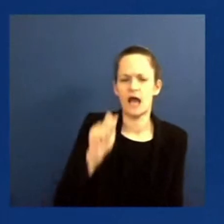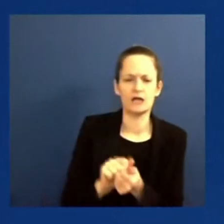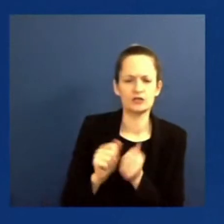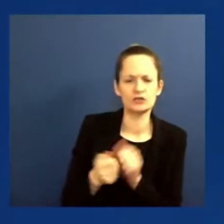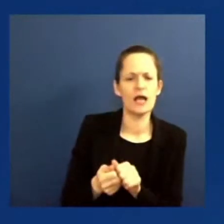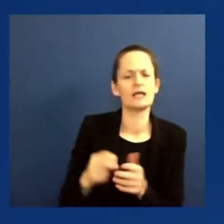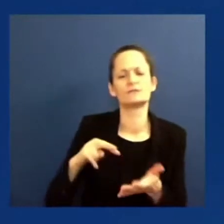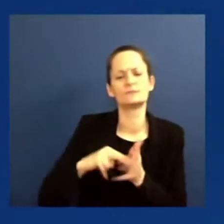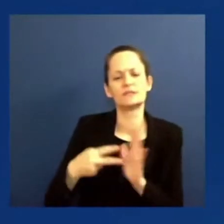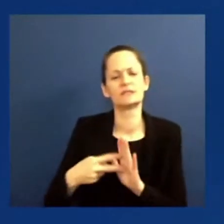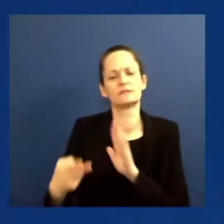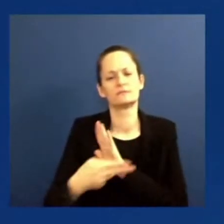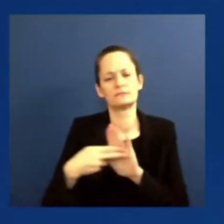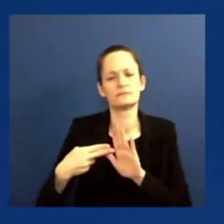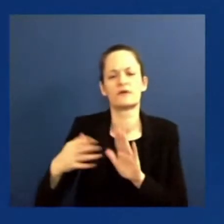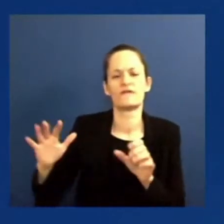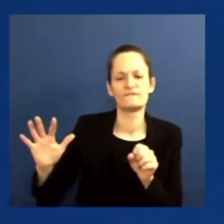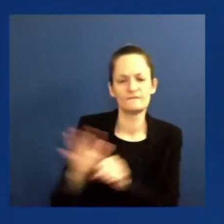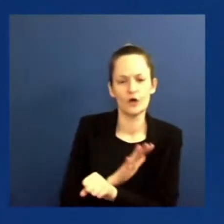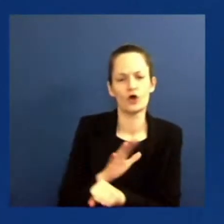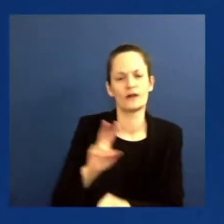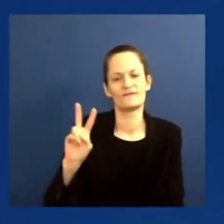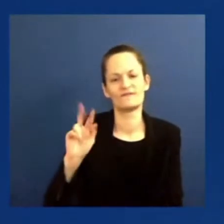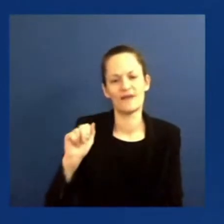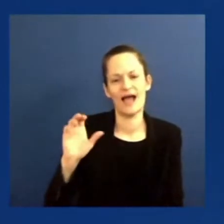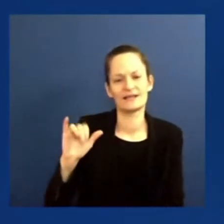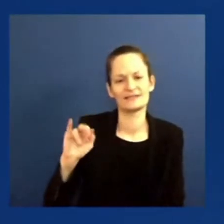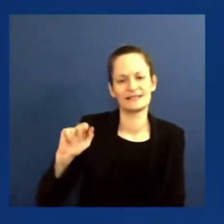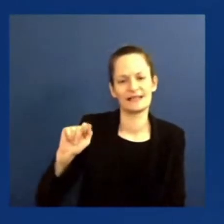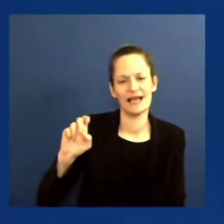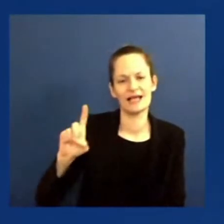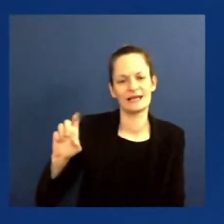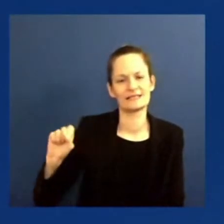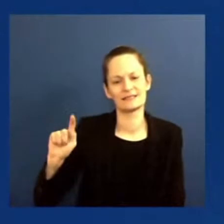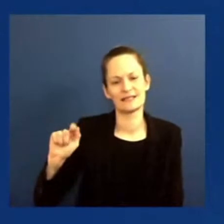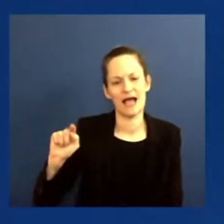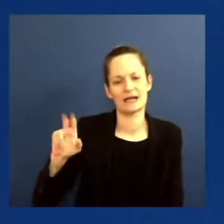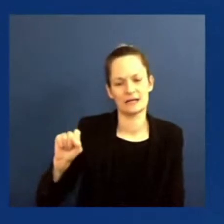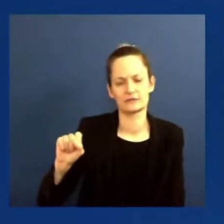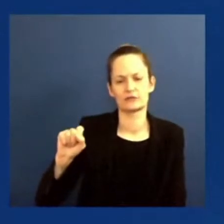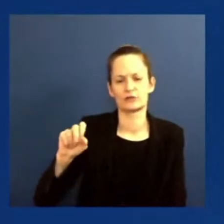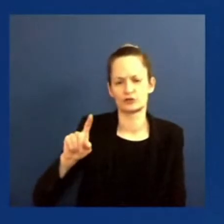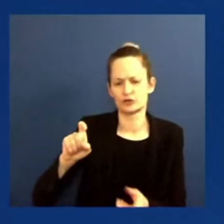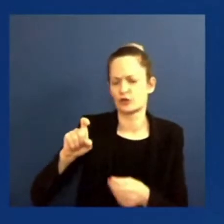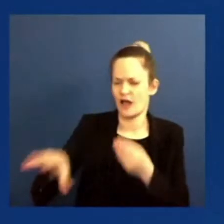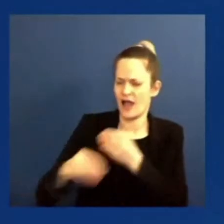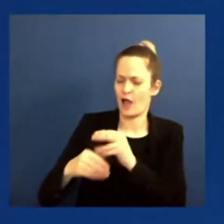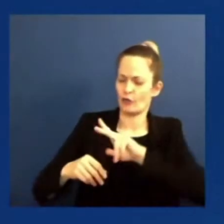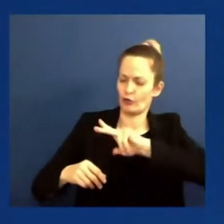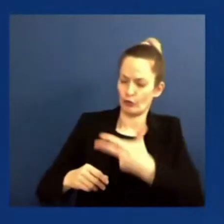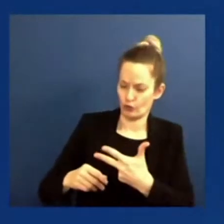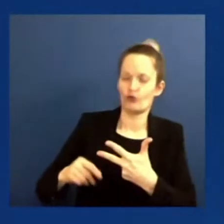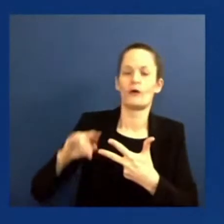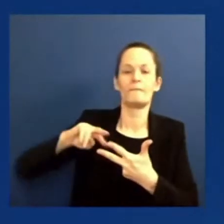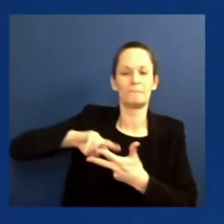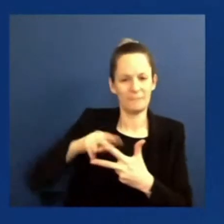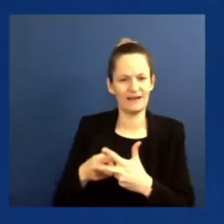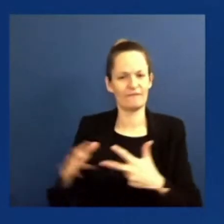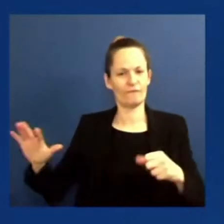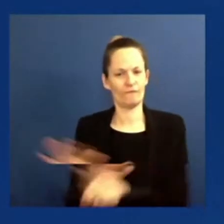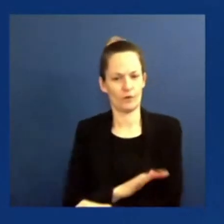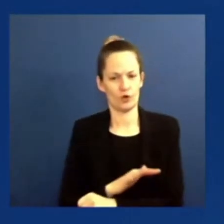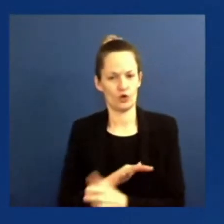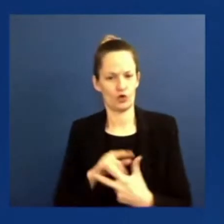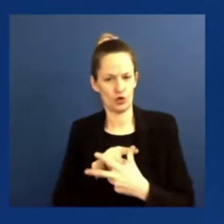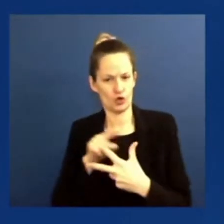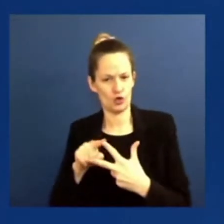given that could potentially encourage more people to get a third shot? So, Caitlin, demand has been